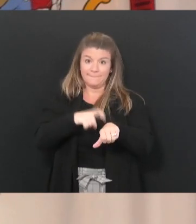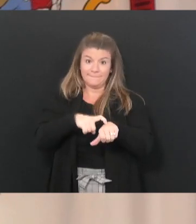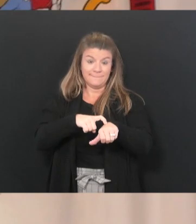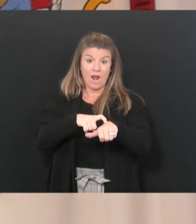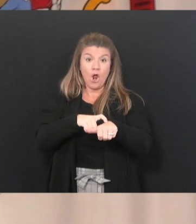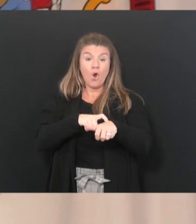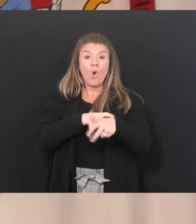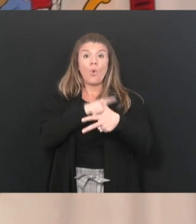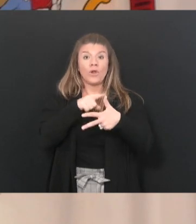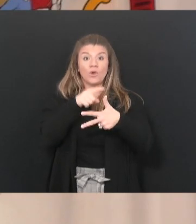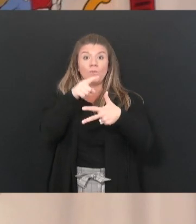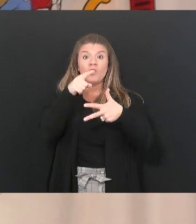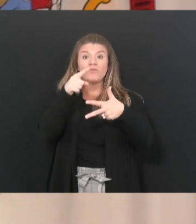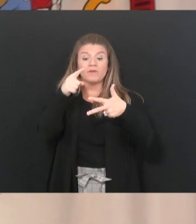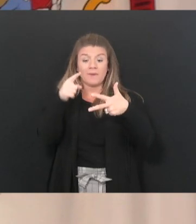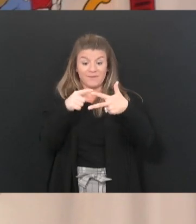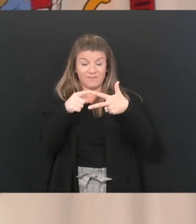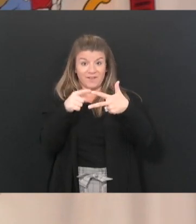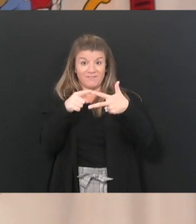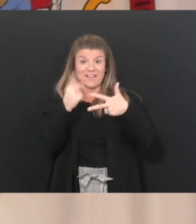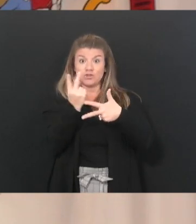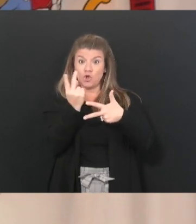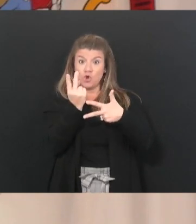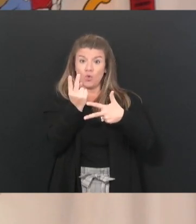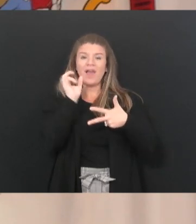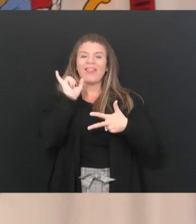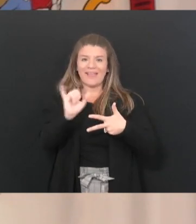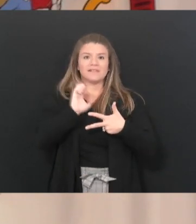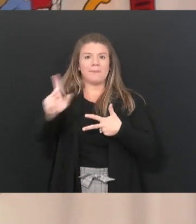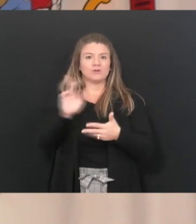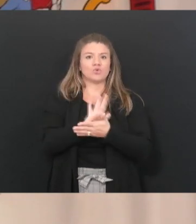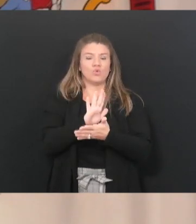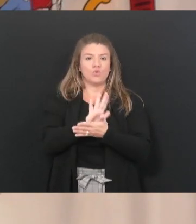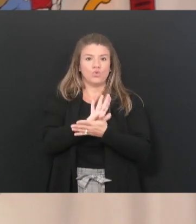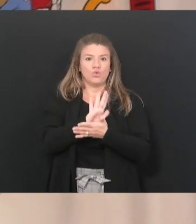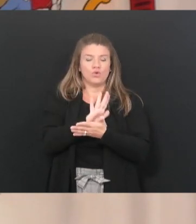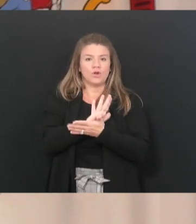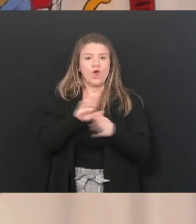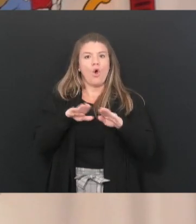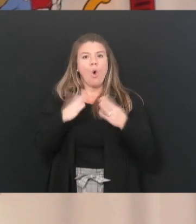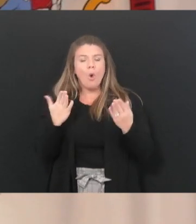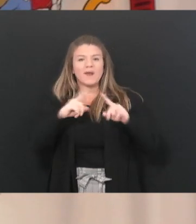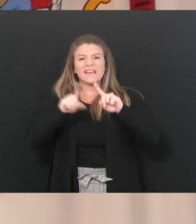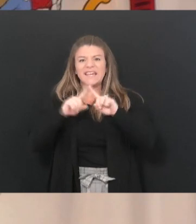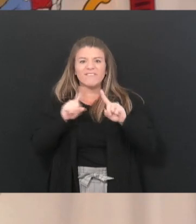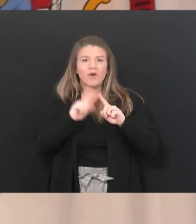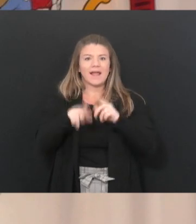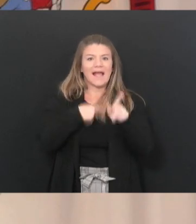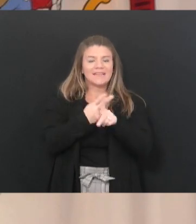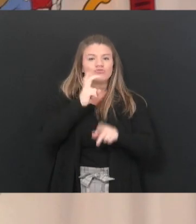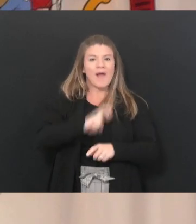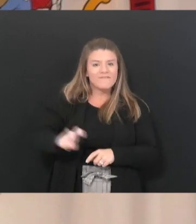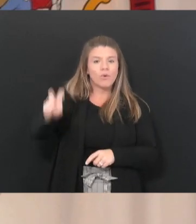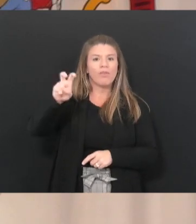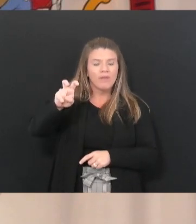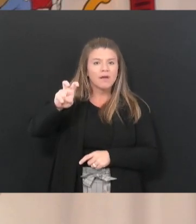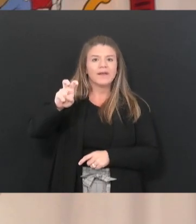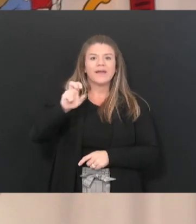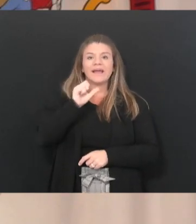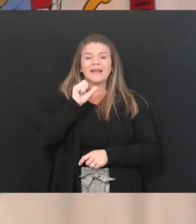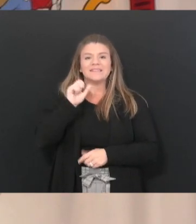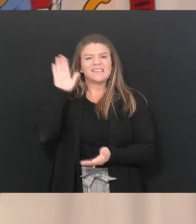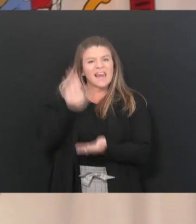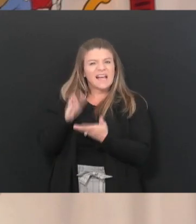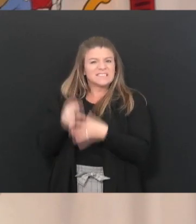phase 2, that's going back to school, and that's opening up, parts of different types of travel and